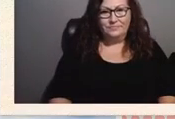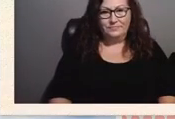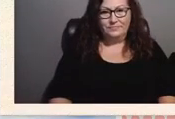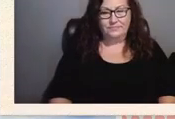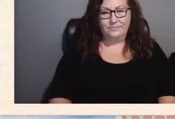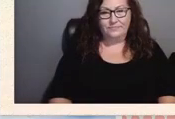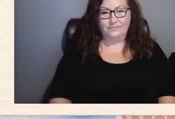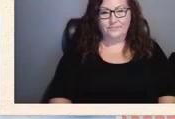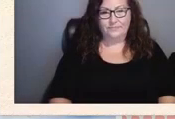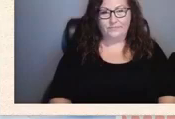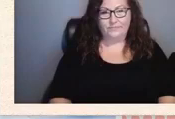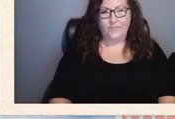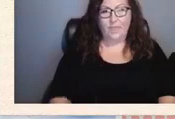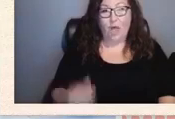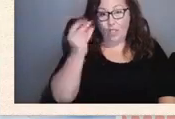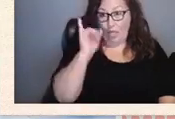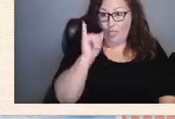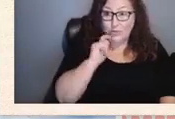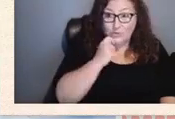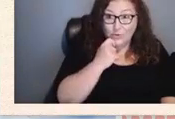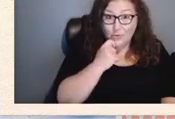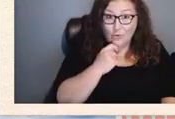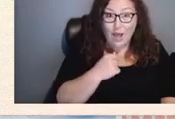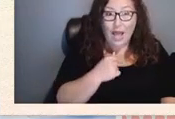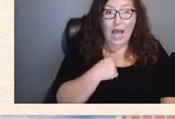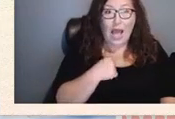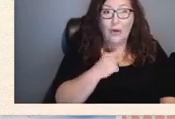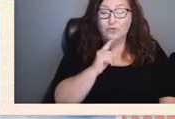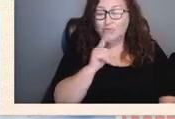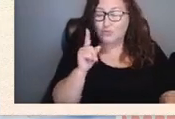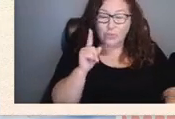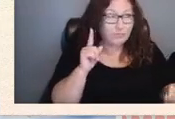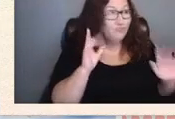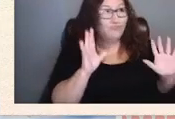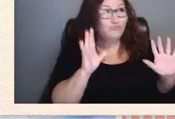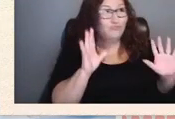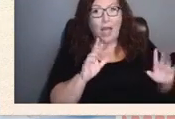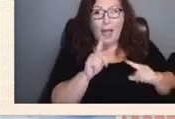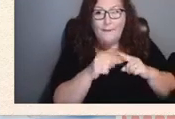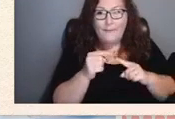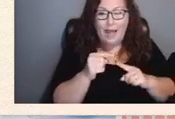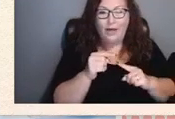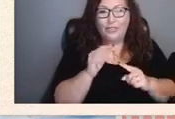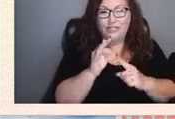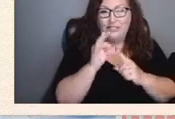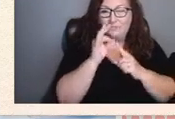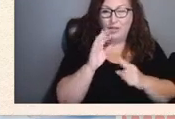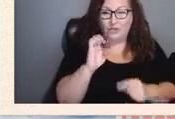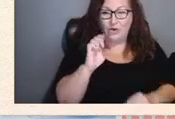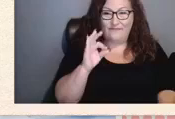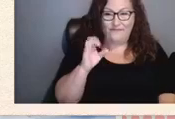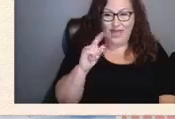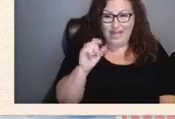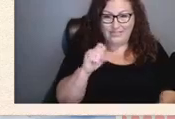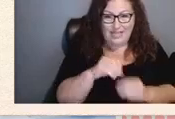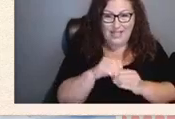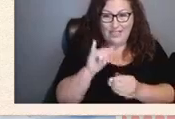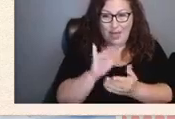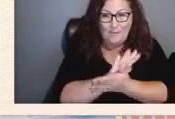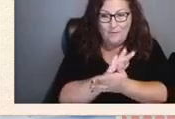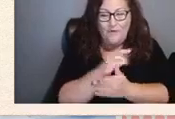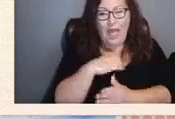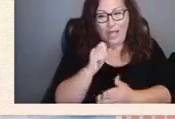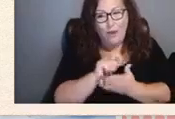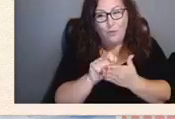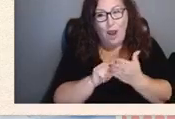Thought that was cool. I was blown away by the special effects. So like and write what you think in the